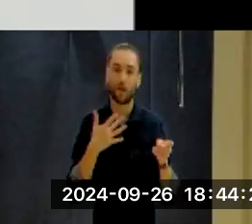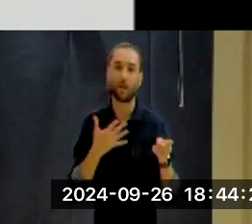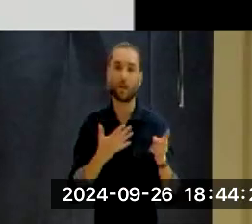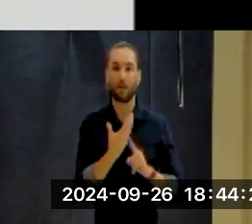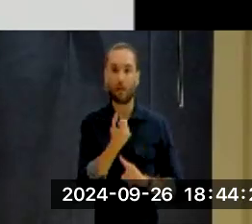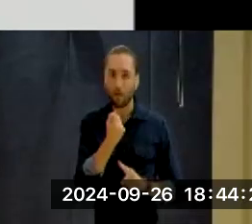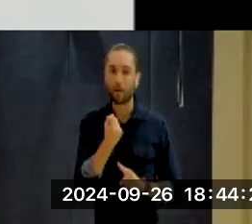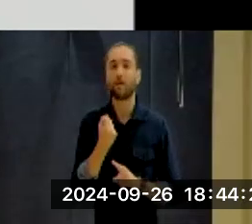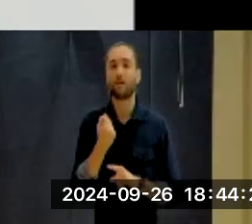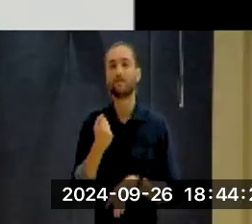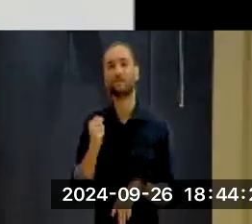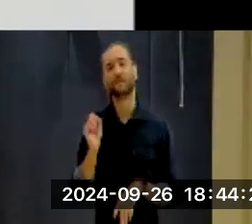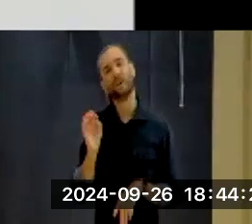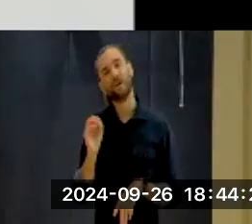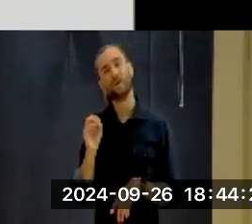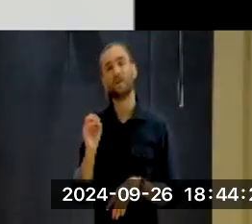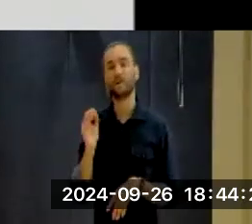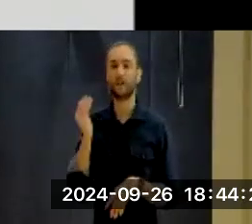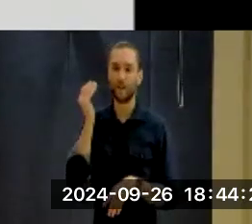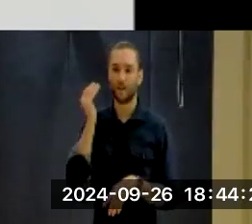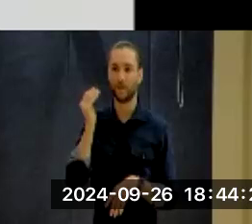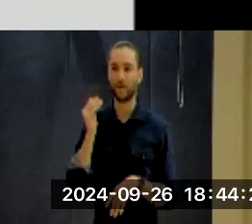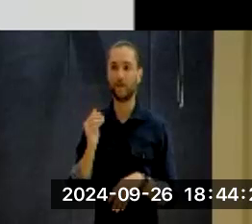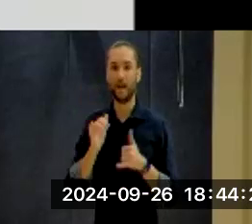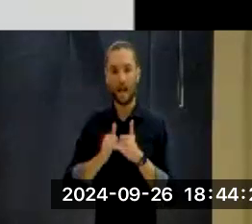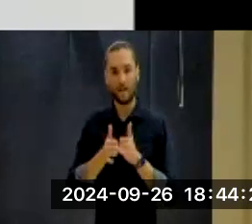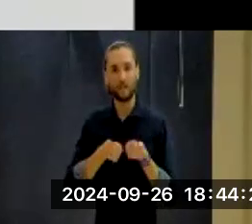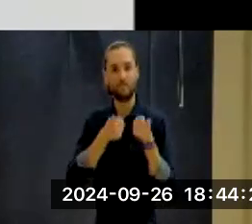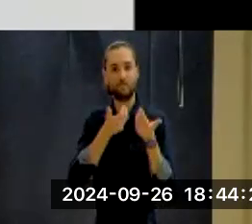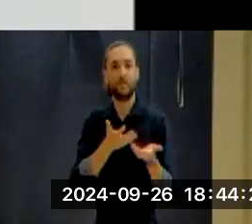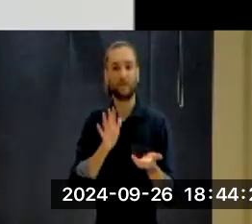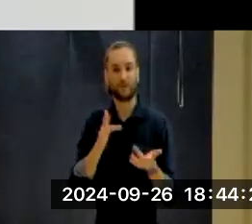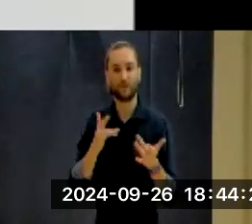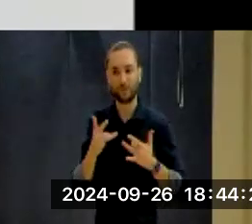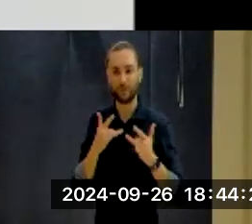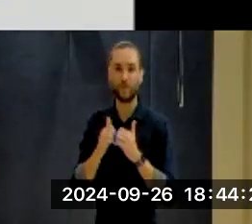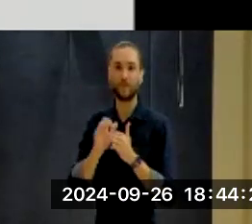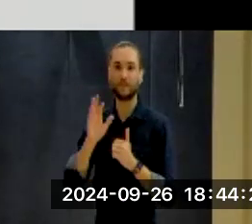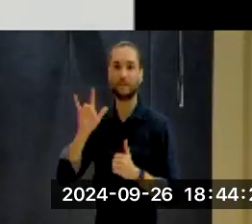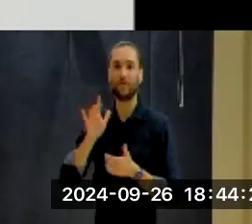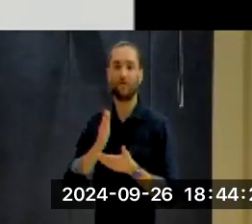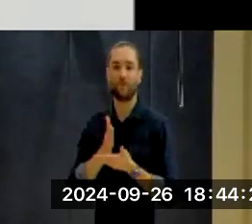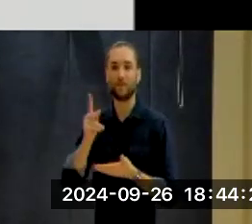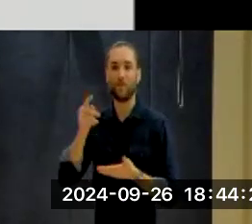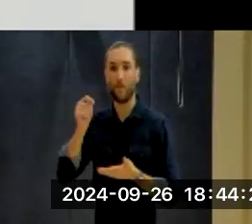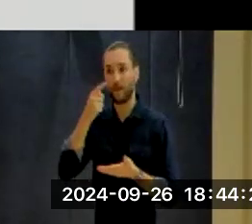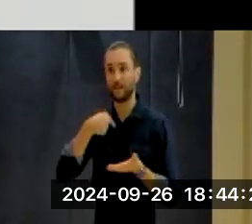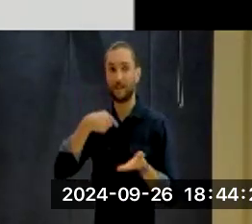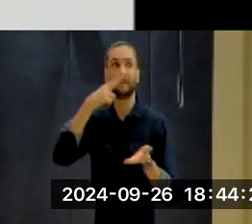to, uh, voice your concern with the Civil Rights Department. Why? Because you signed a